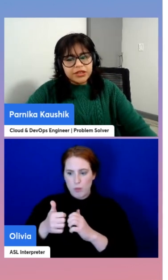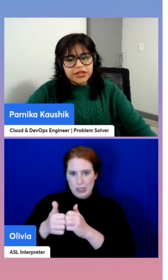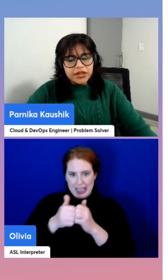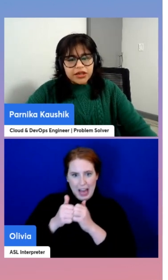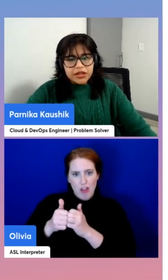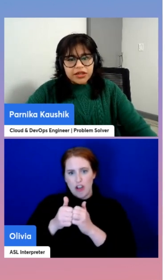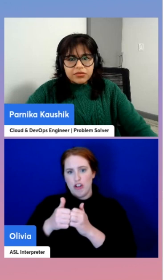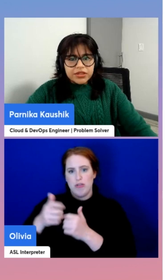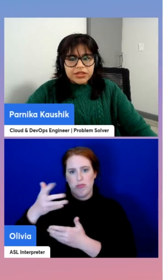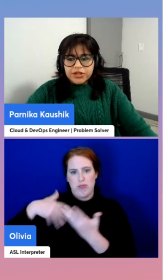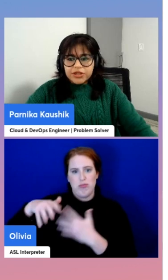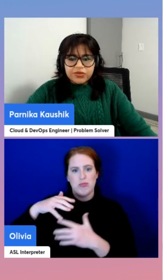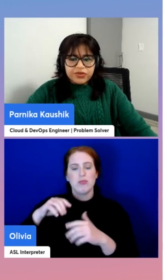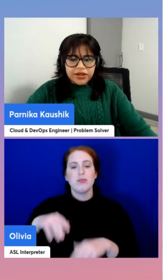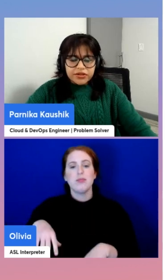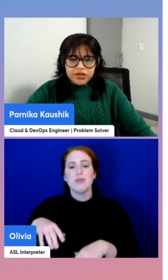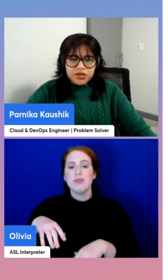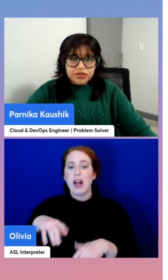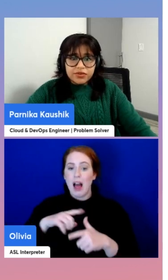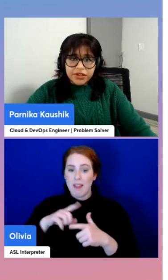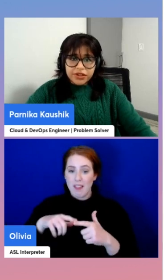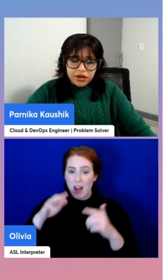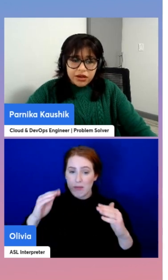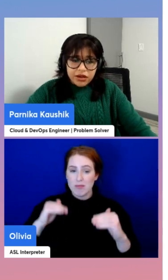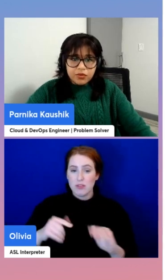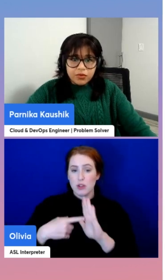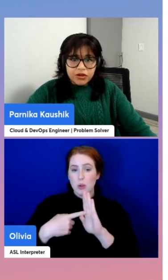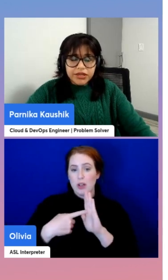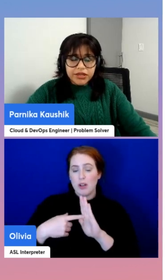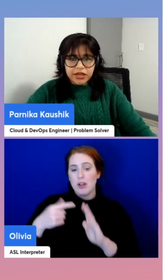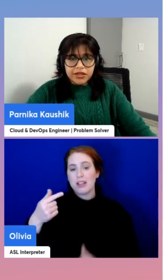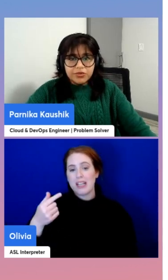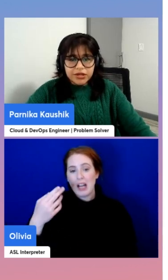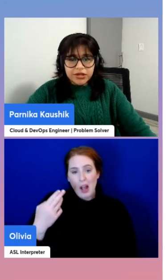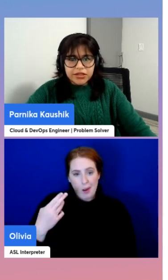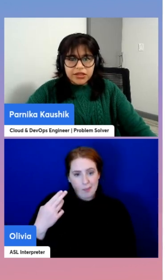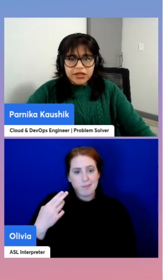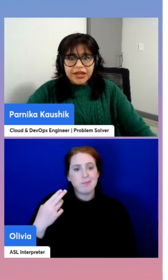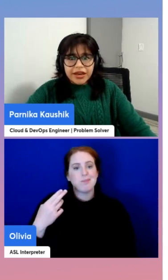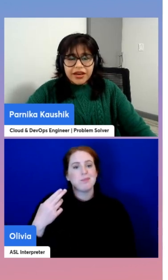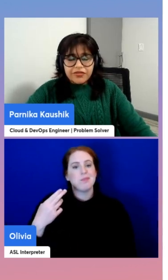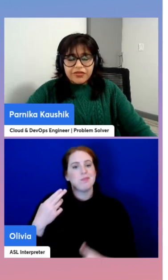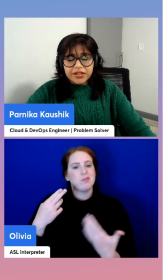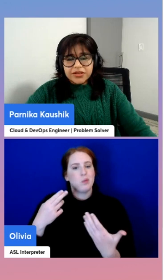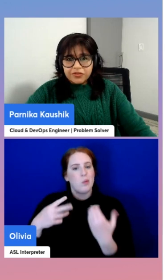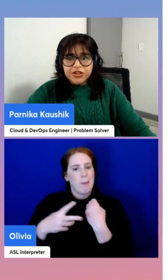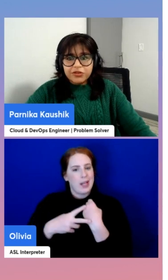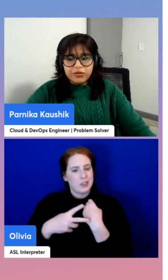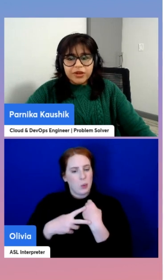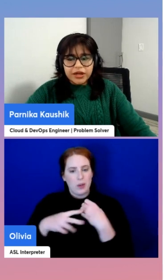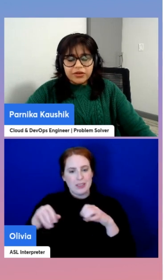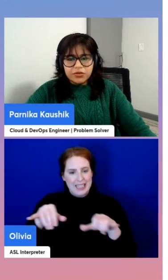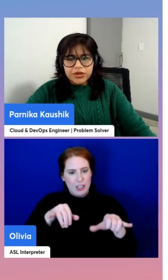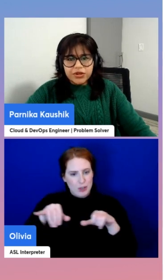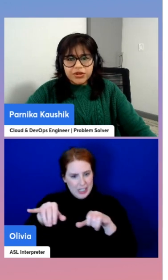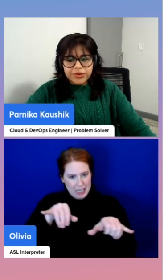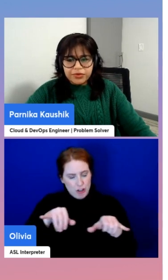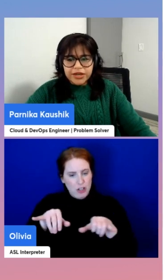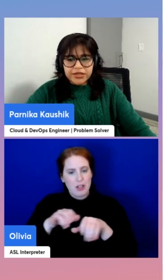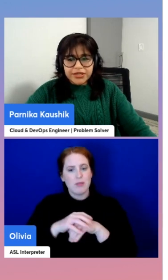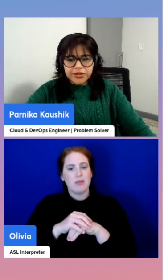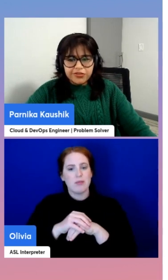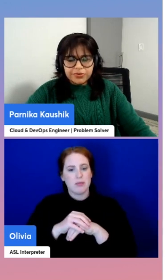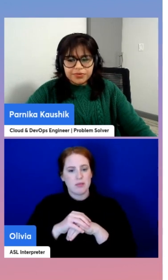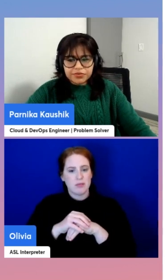fantastic capabilities, with its various providers, such as for GitHub, Vault, AWS, and in fact, for Terraform Cloud or